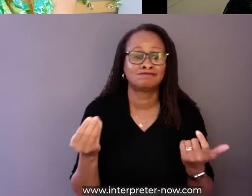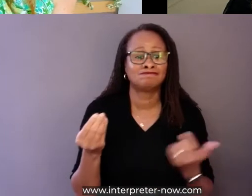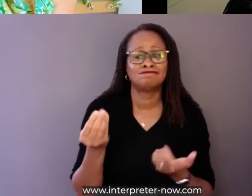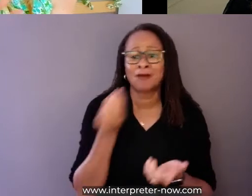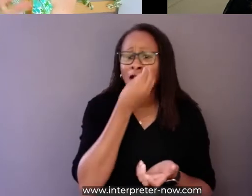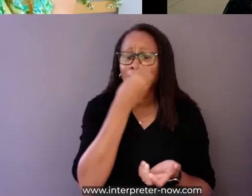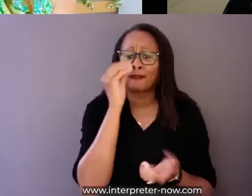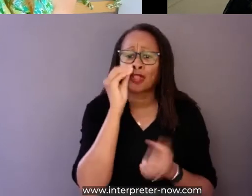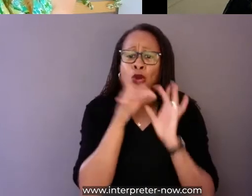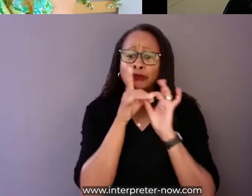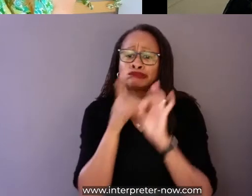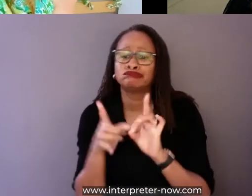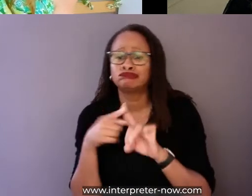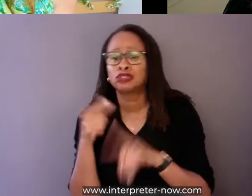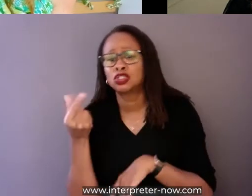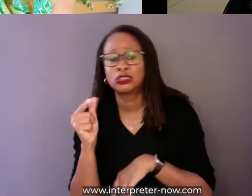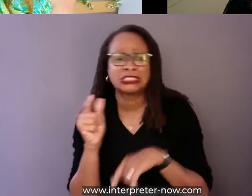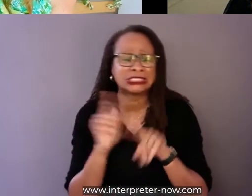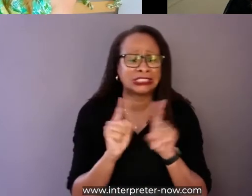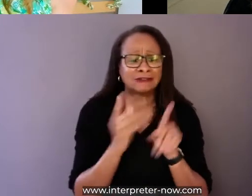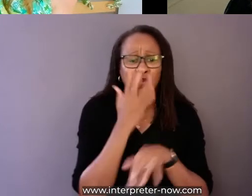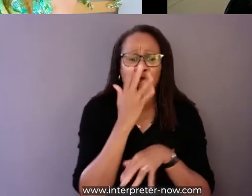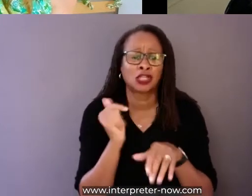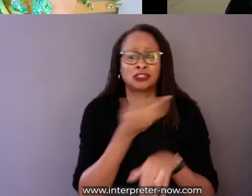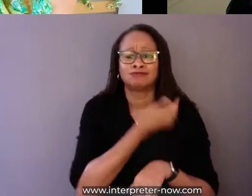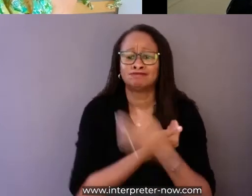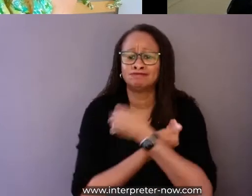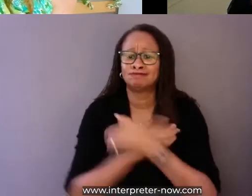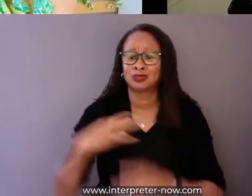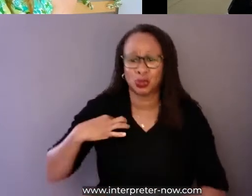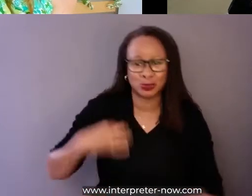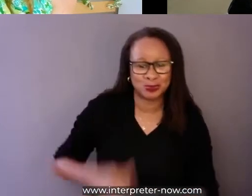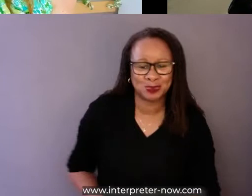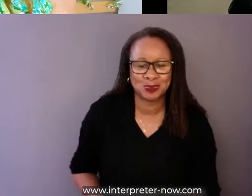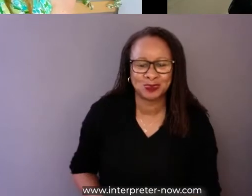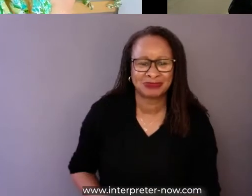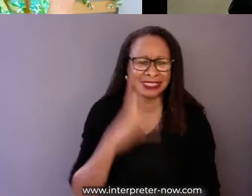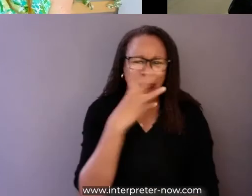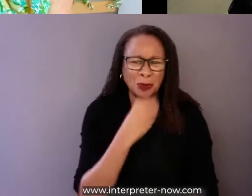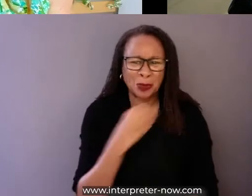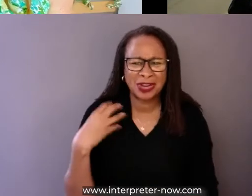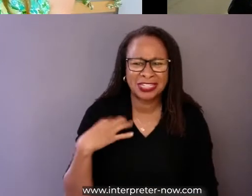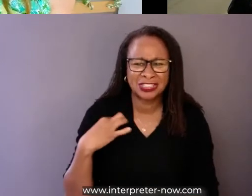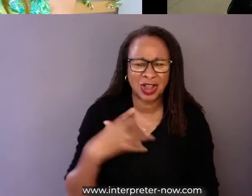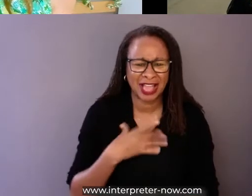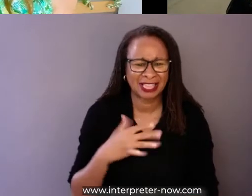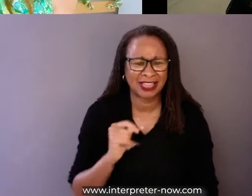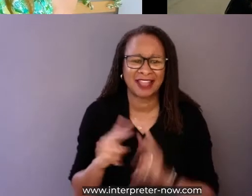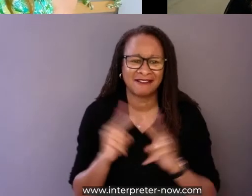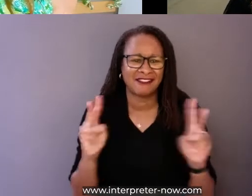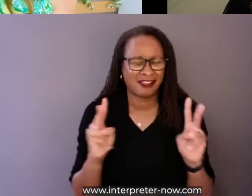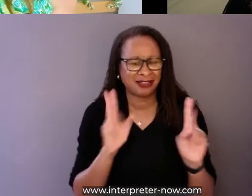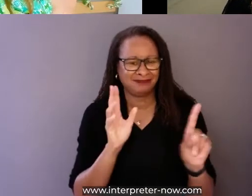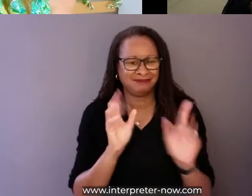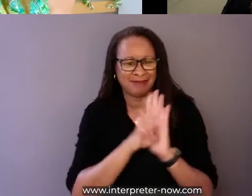floral green, different shades of green, sleeveless shirt. It's so pretty too. I like it. It goes very well with your plants